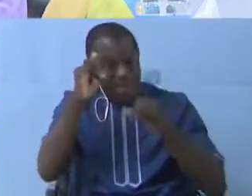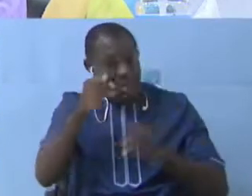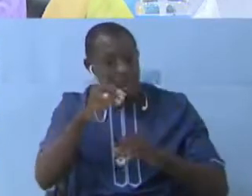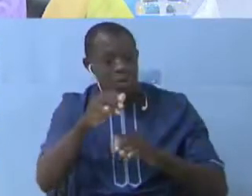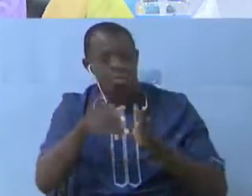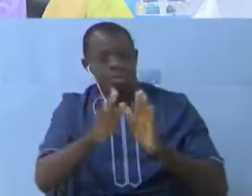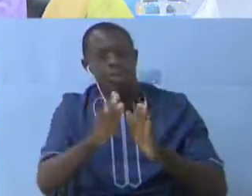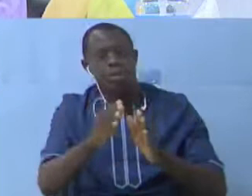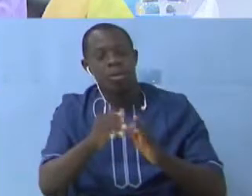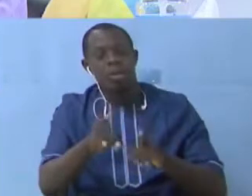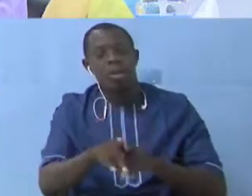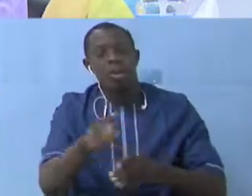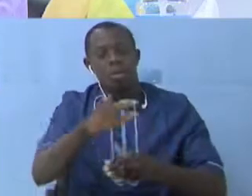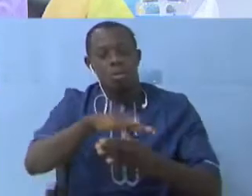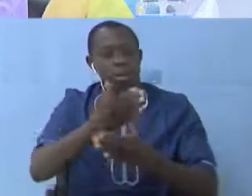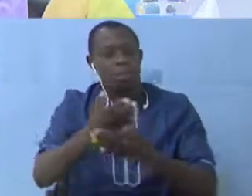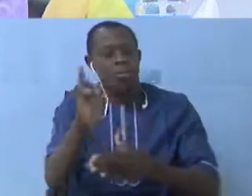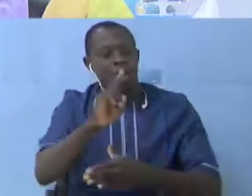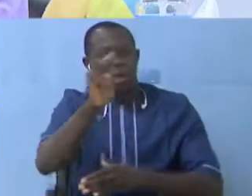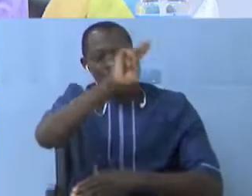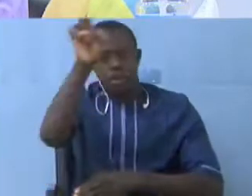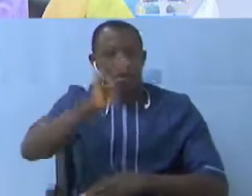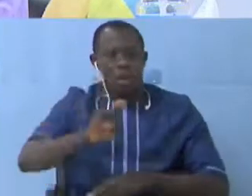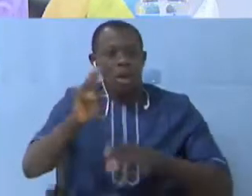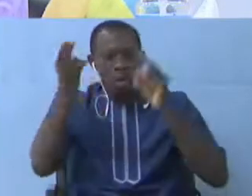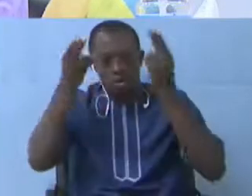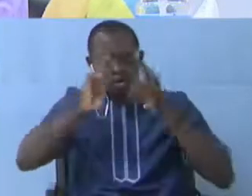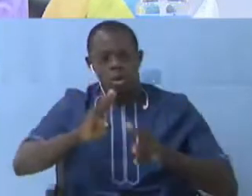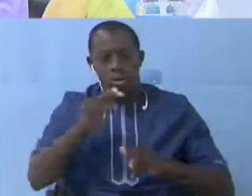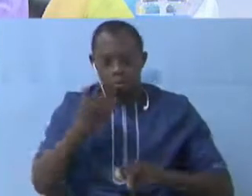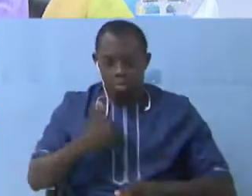within their national laws. And